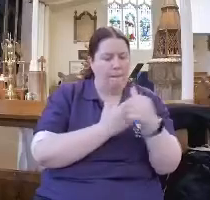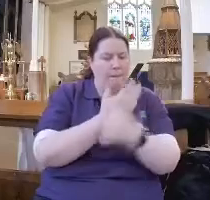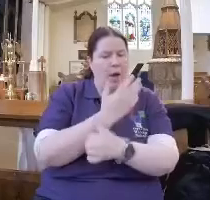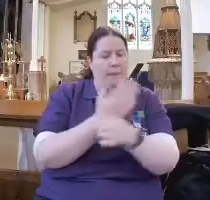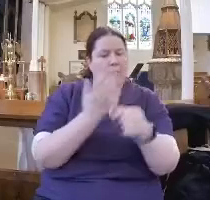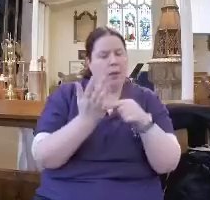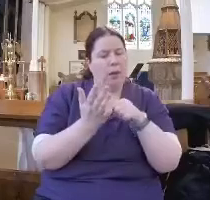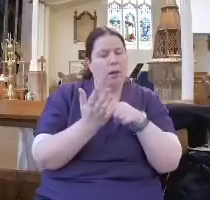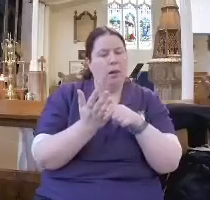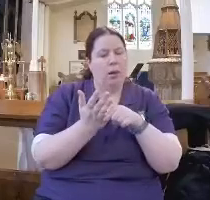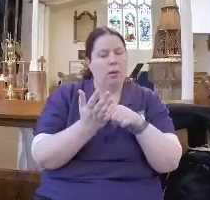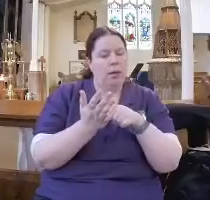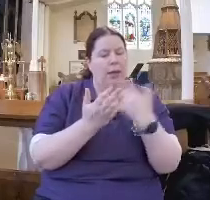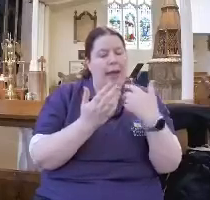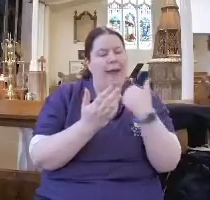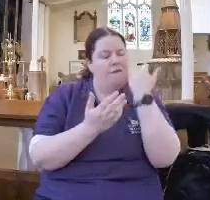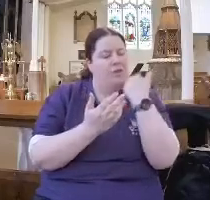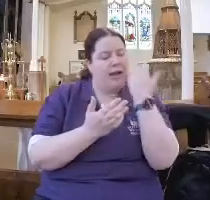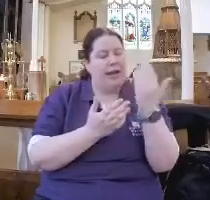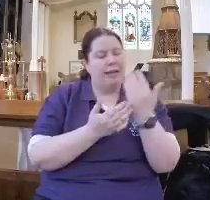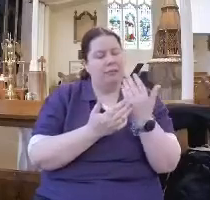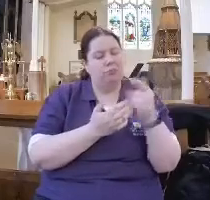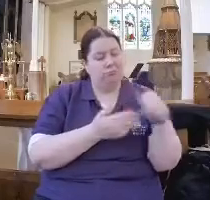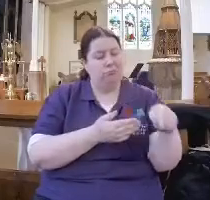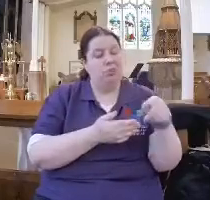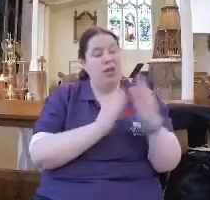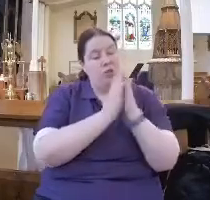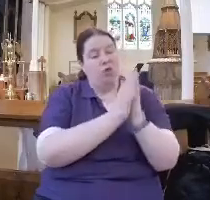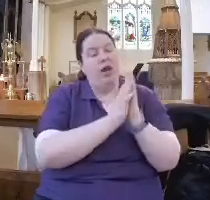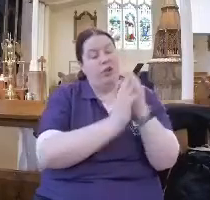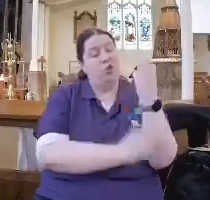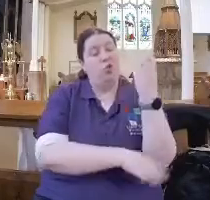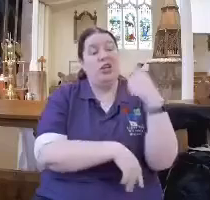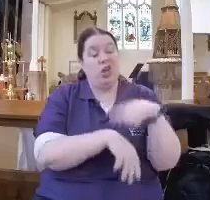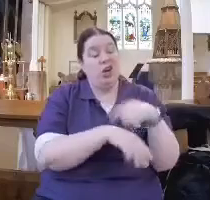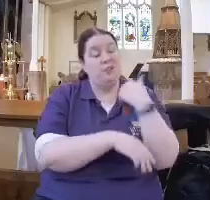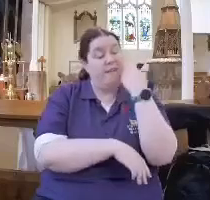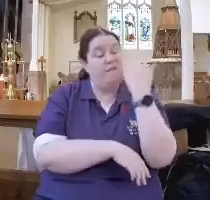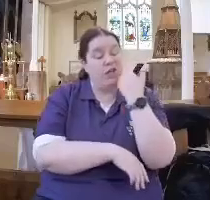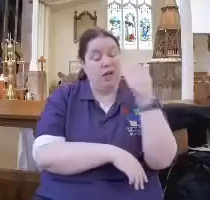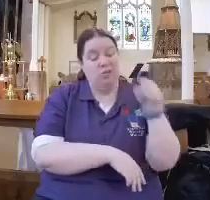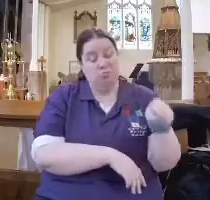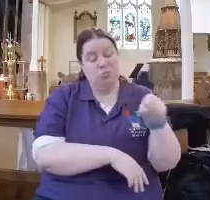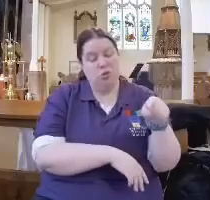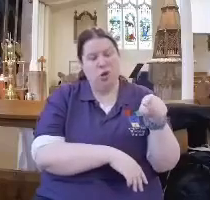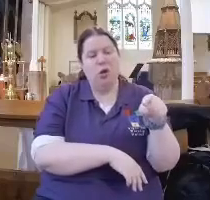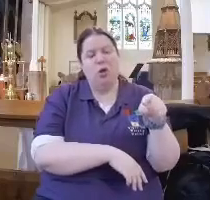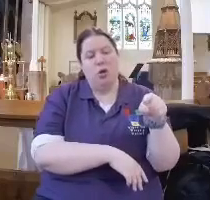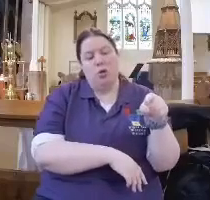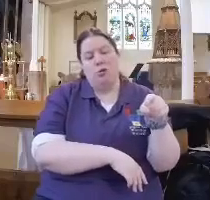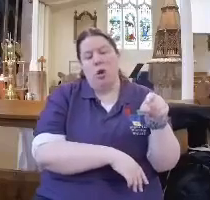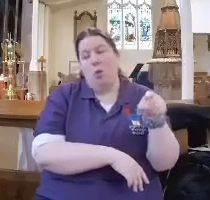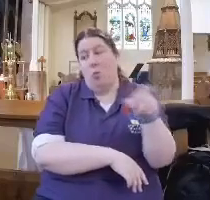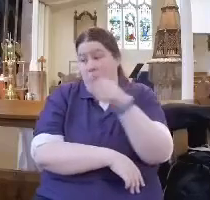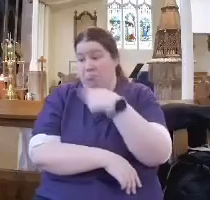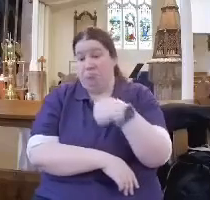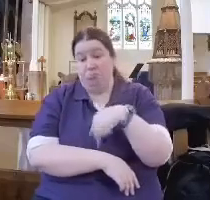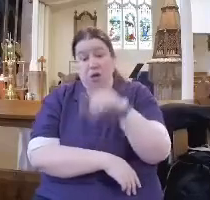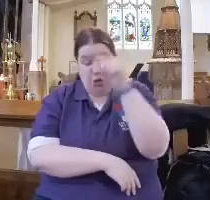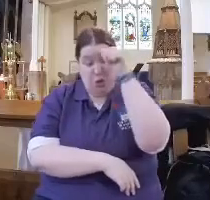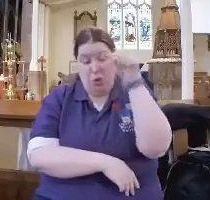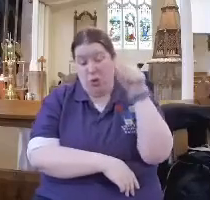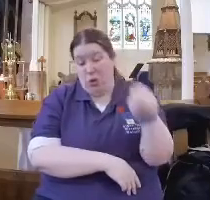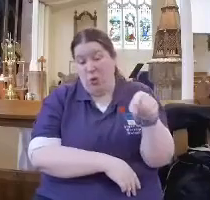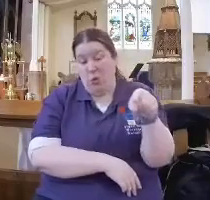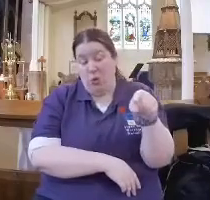that he prayed 3 times a day. He went and he prayed 3 times a day, and it was so predictable that actually the people that were against